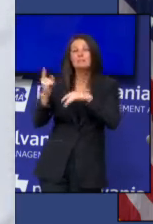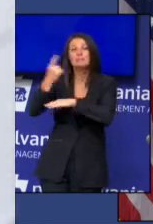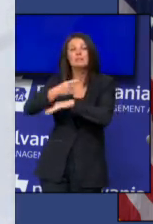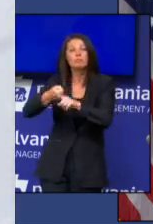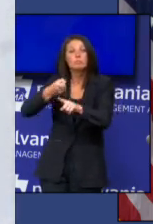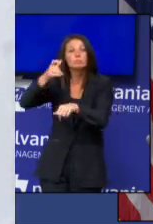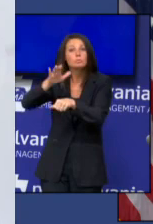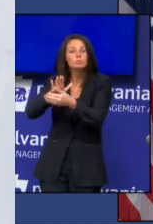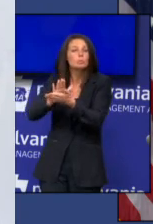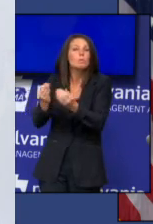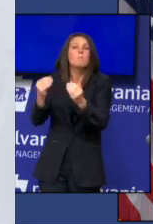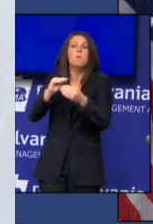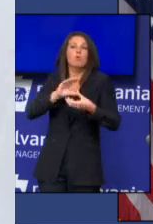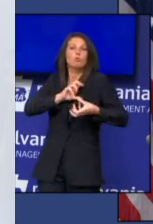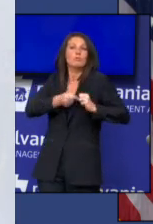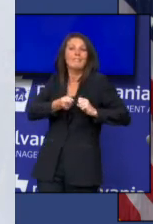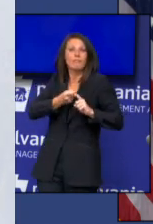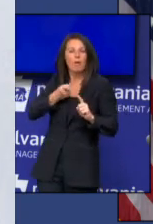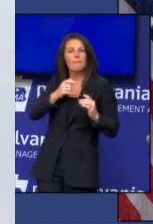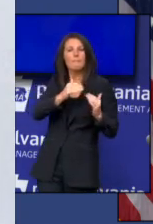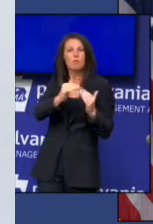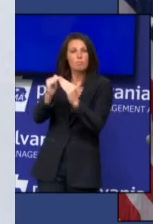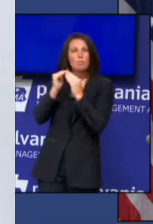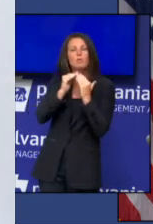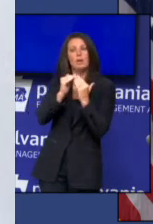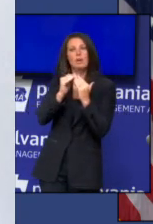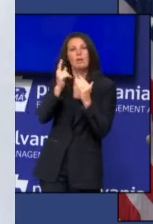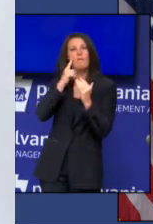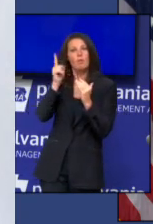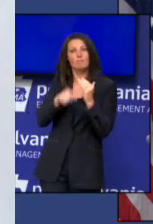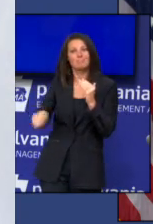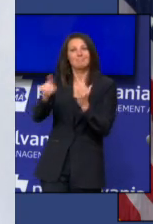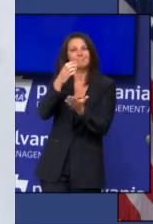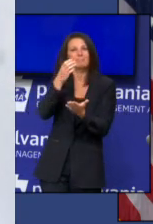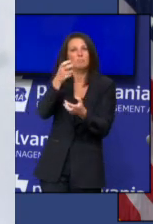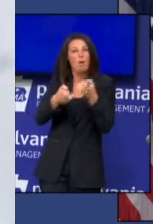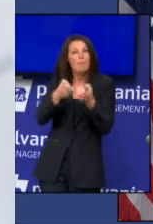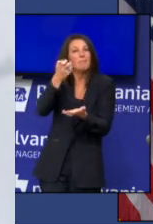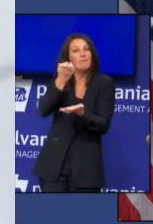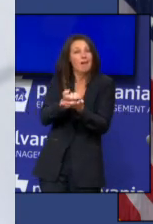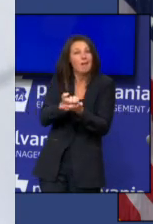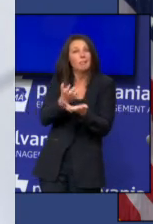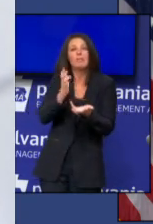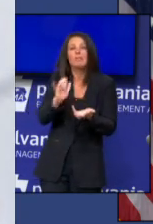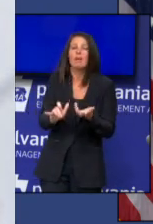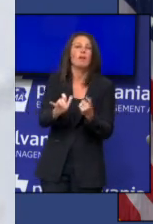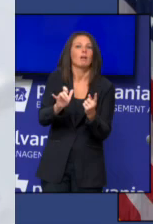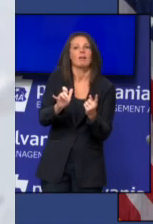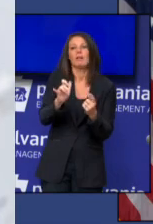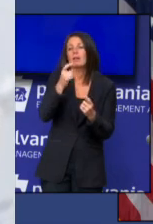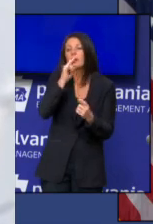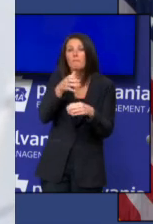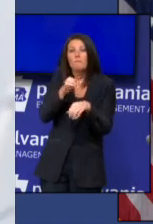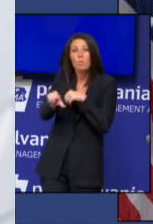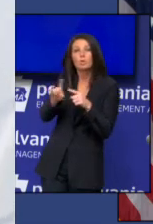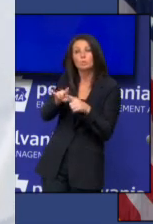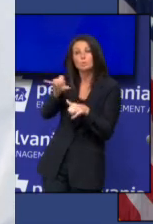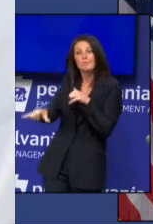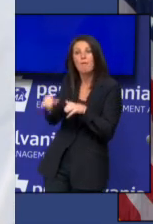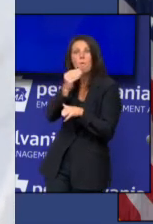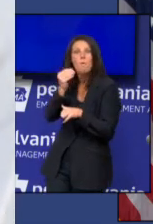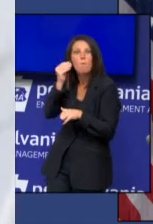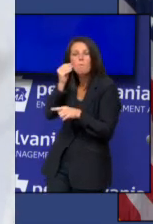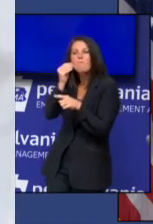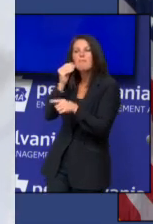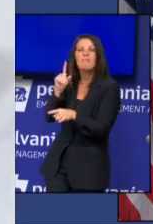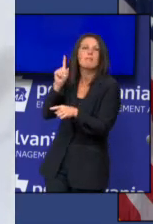more grief for our communities and more problems for our economy. When kids are forced to quarantine at home, parents have to call off